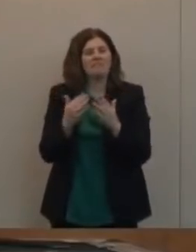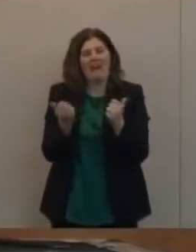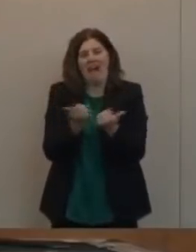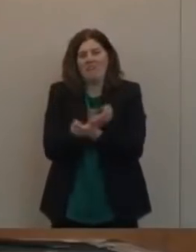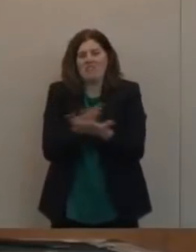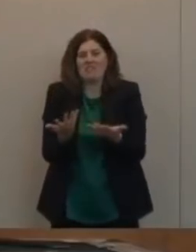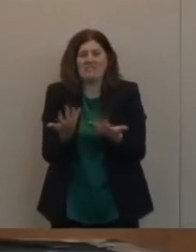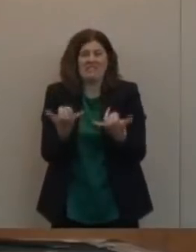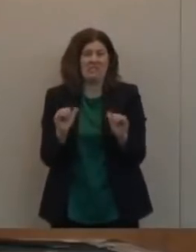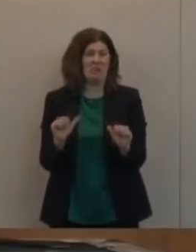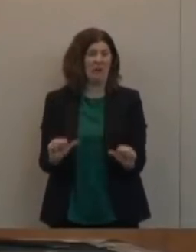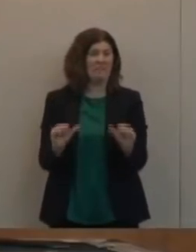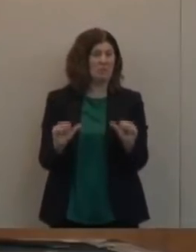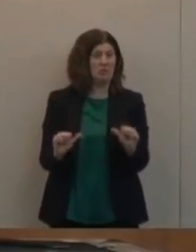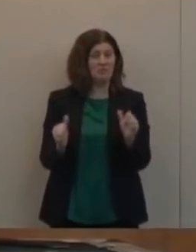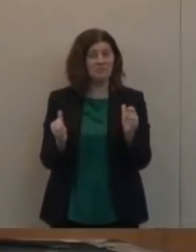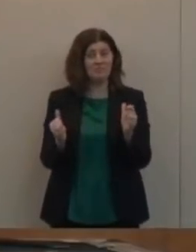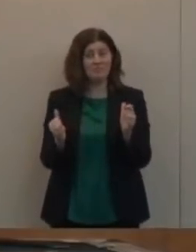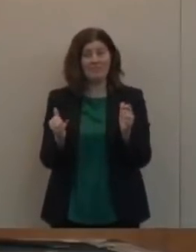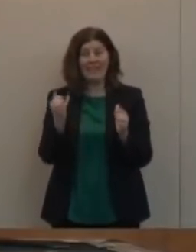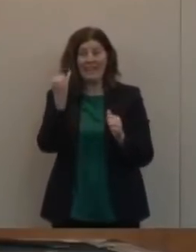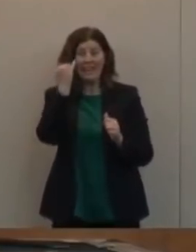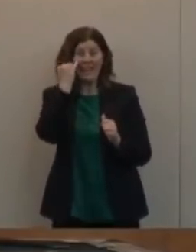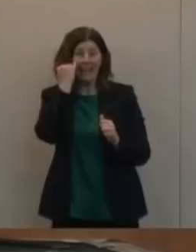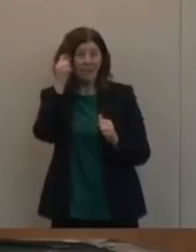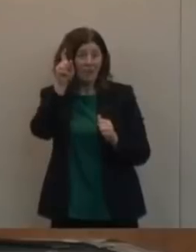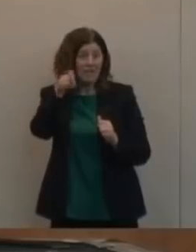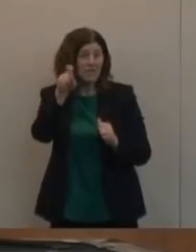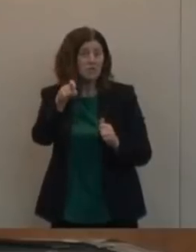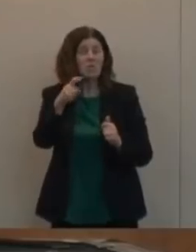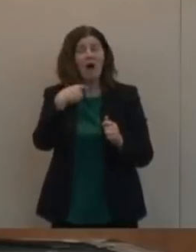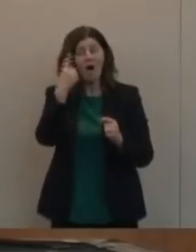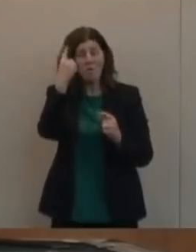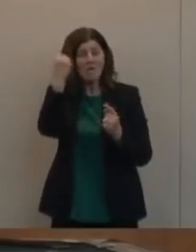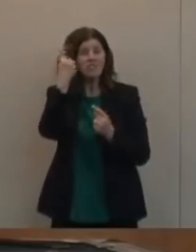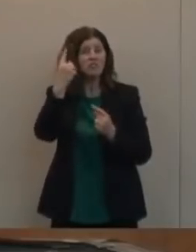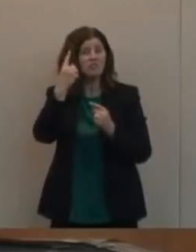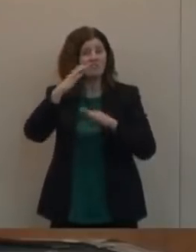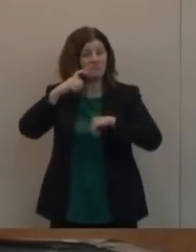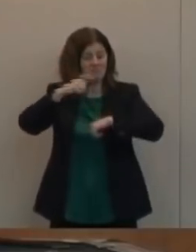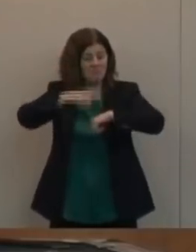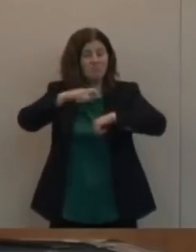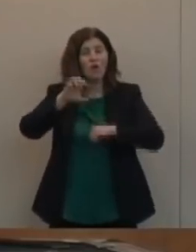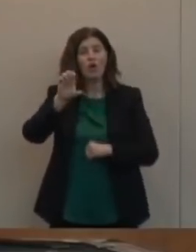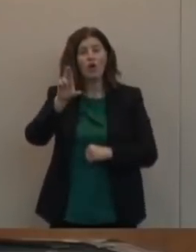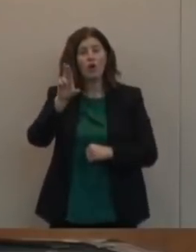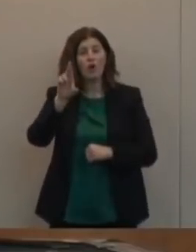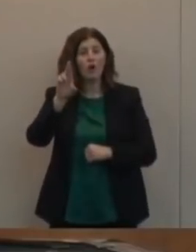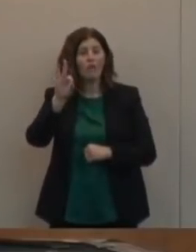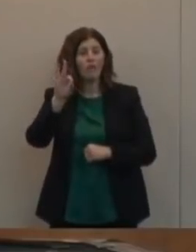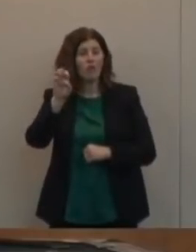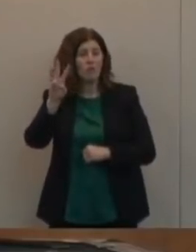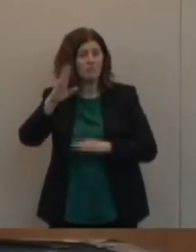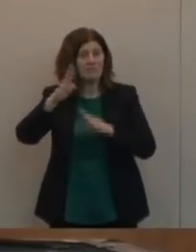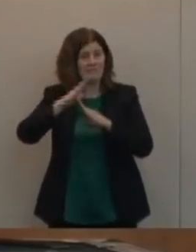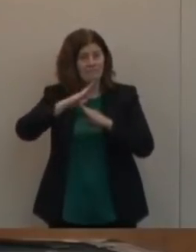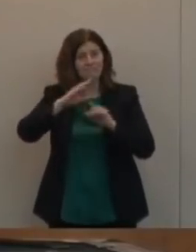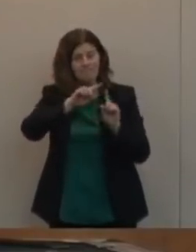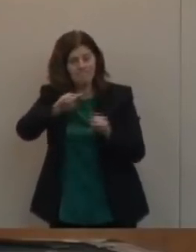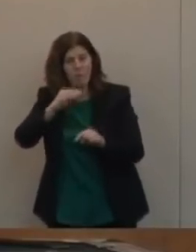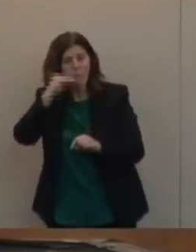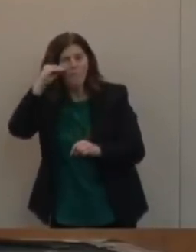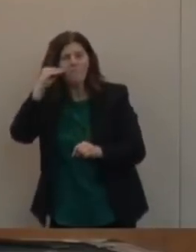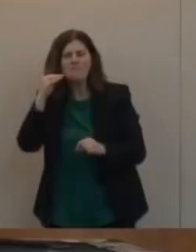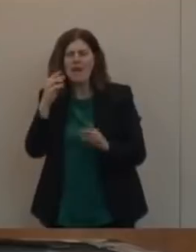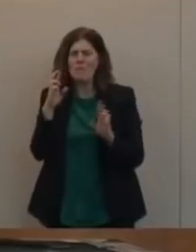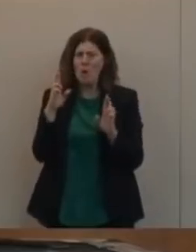on the table, including if we needed to, I would consider curfews. We are hoping that as we